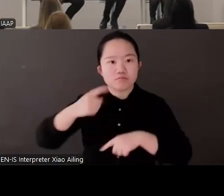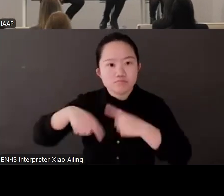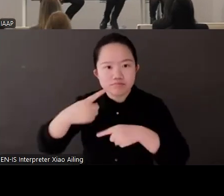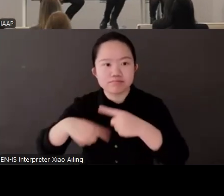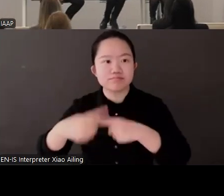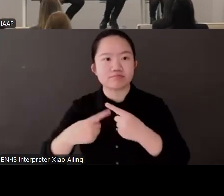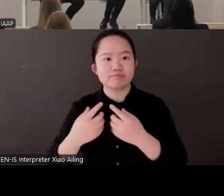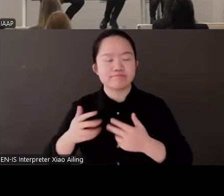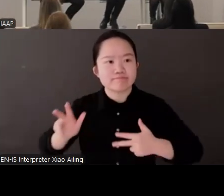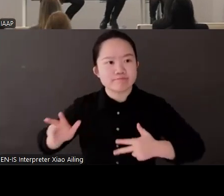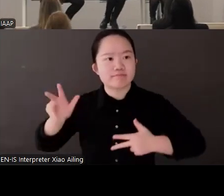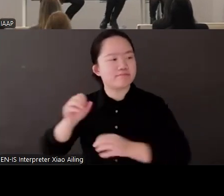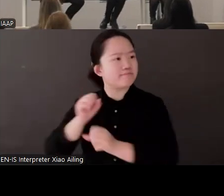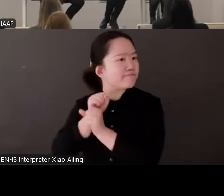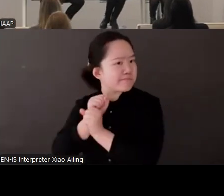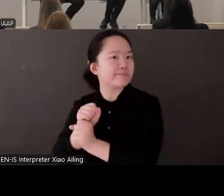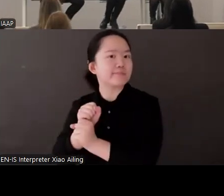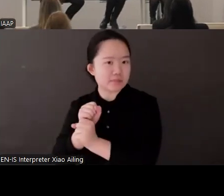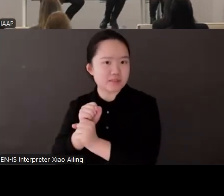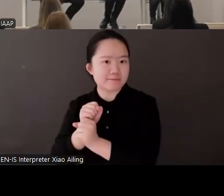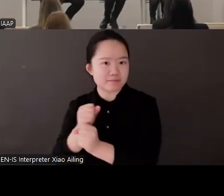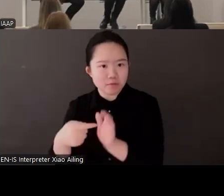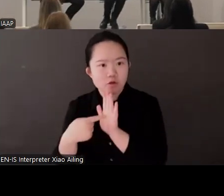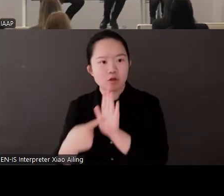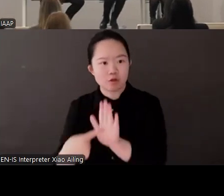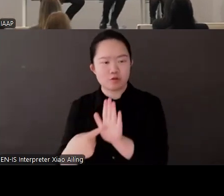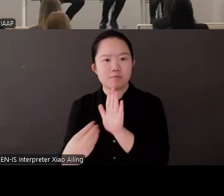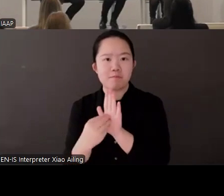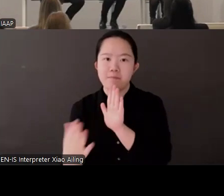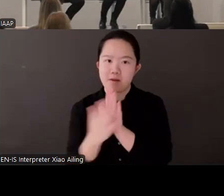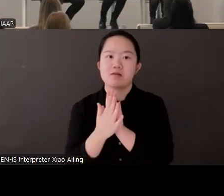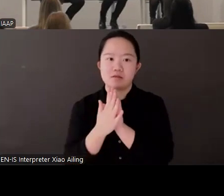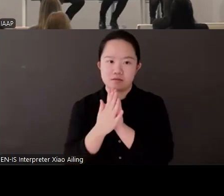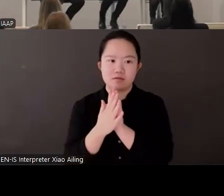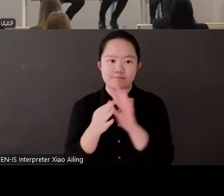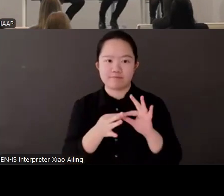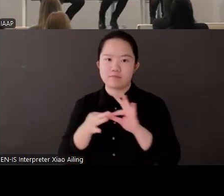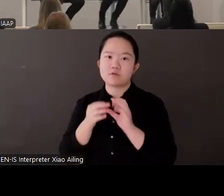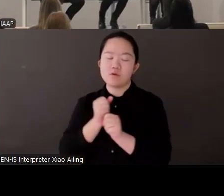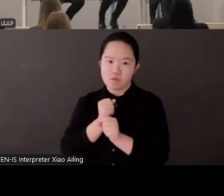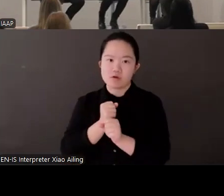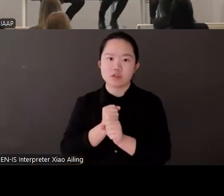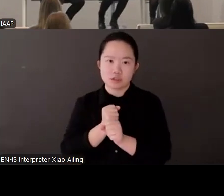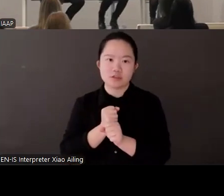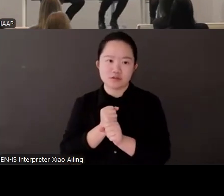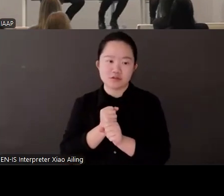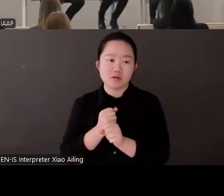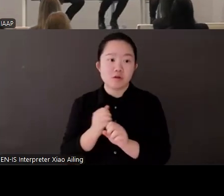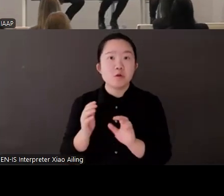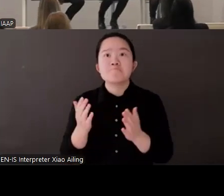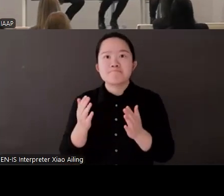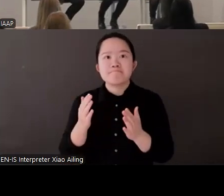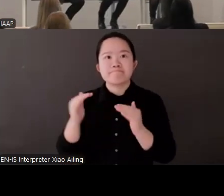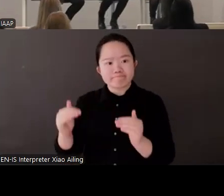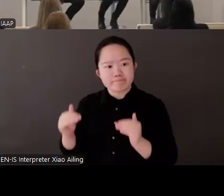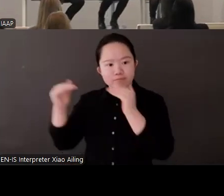true professionals in accessibility. Maybe that's one of the reasons for on an organizational level, but also